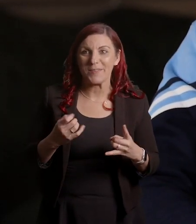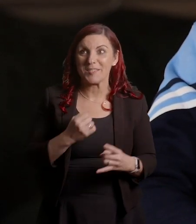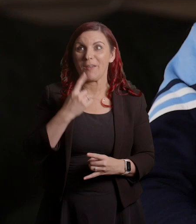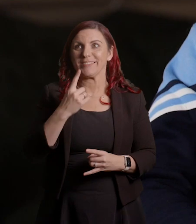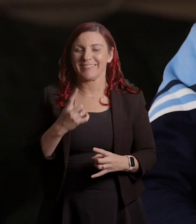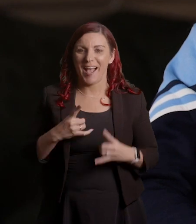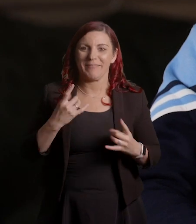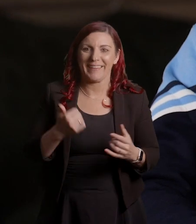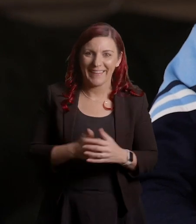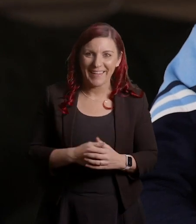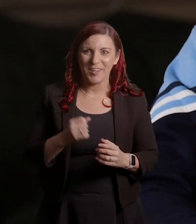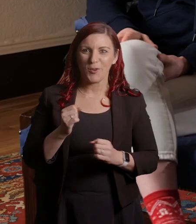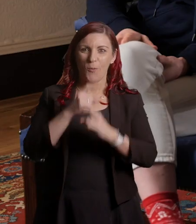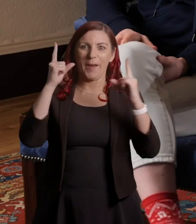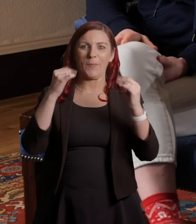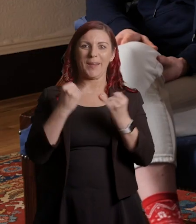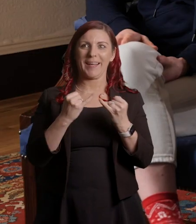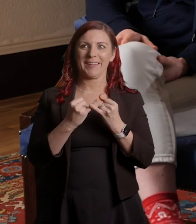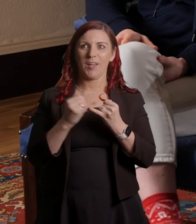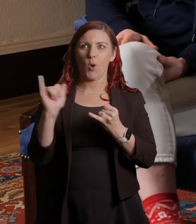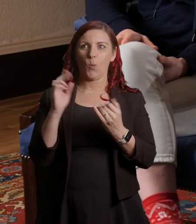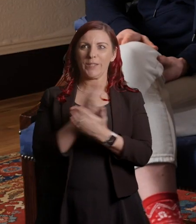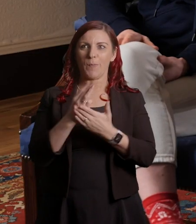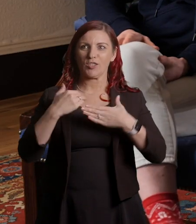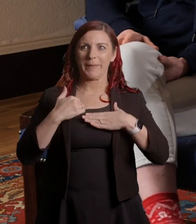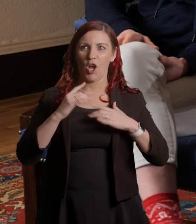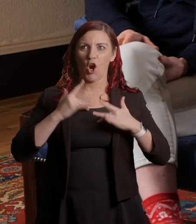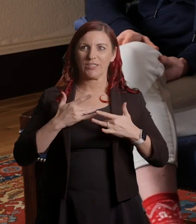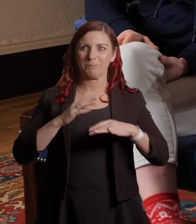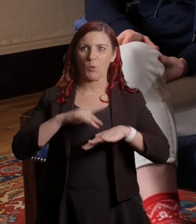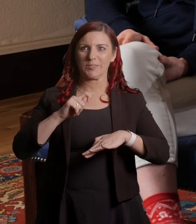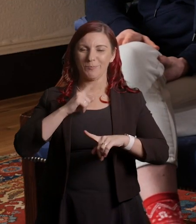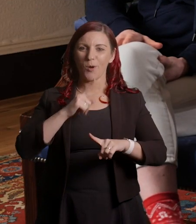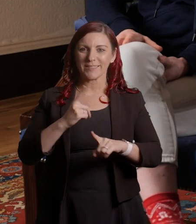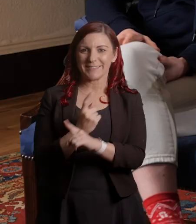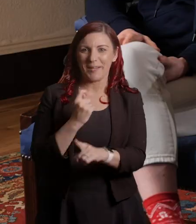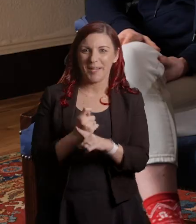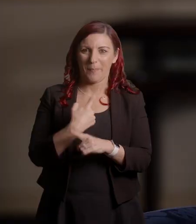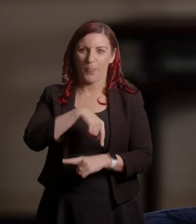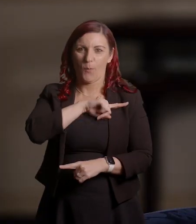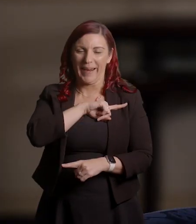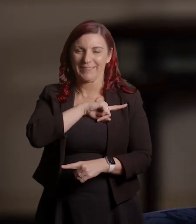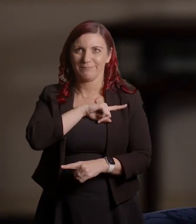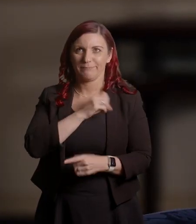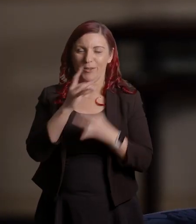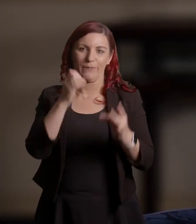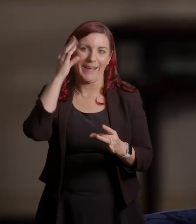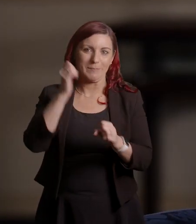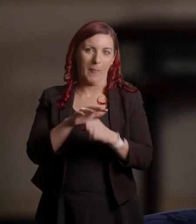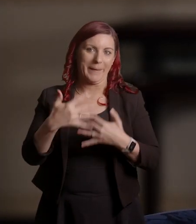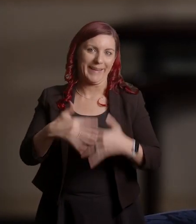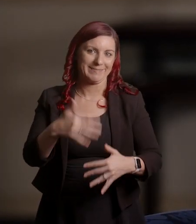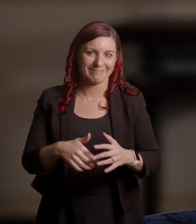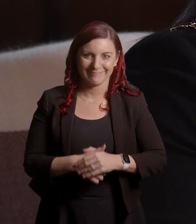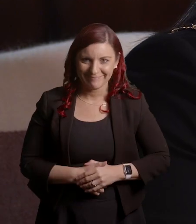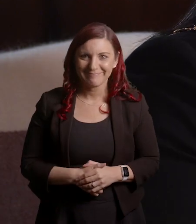been better. Yeah. You wake up and you're like, what part of me hurts now after the game? But yeah, the winning takes over all that, so it's